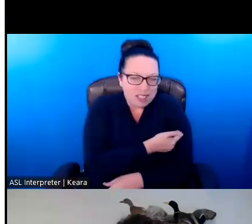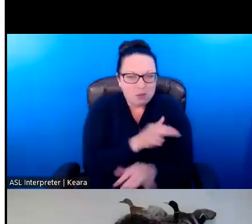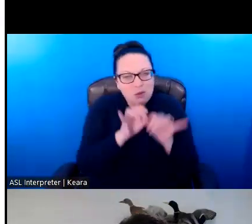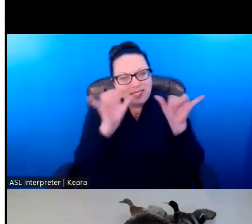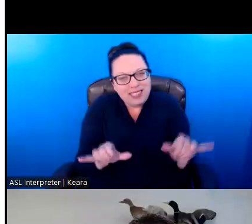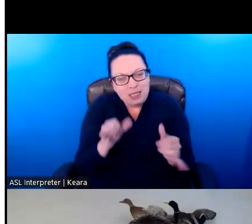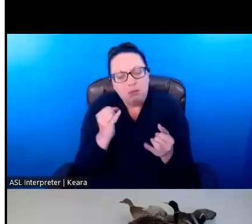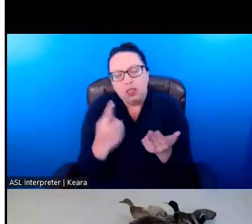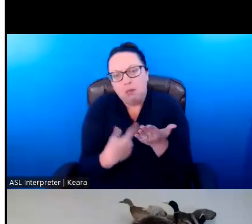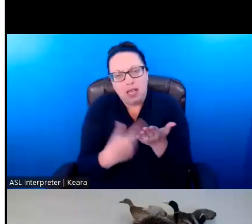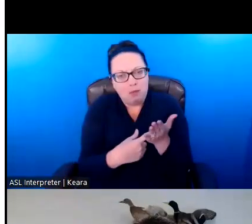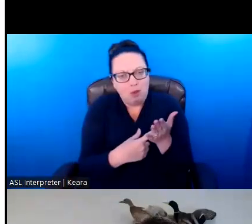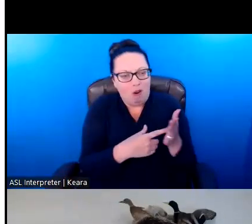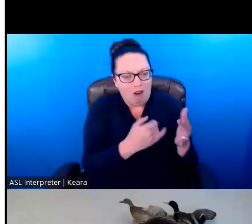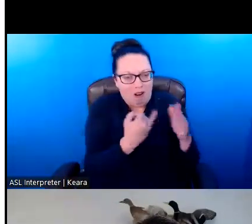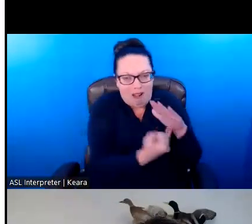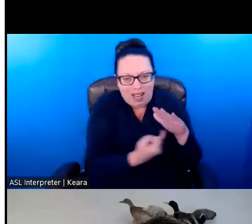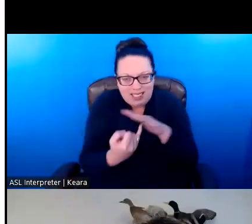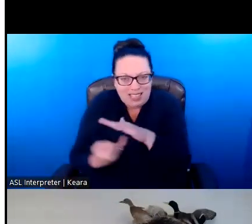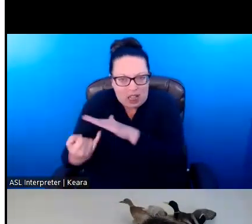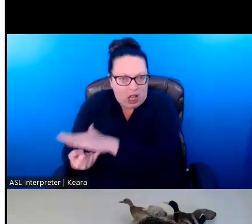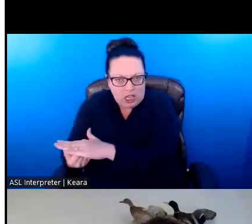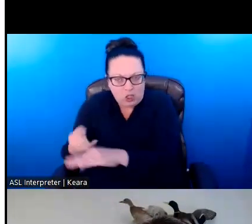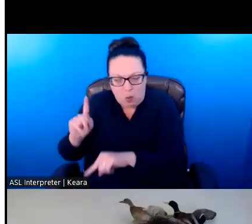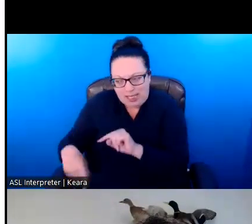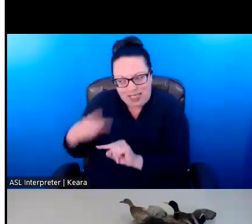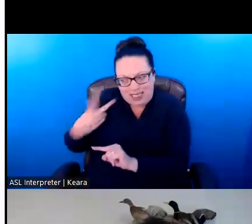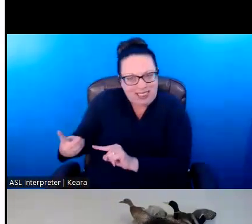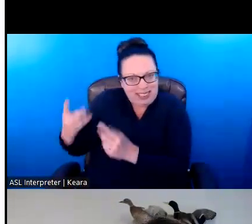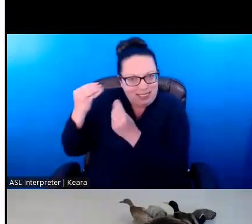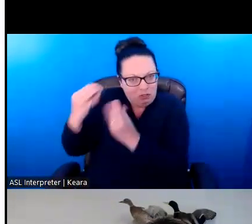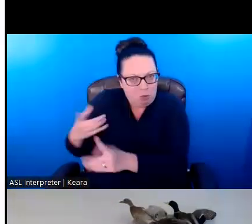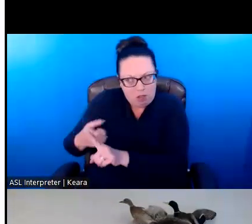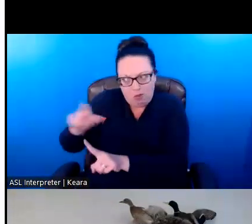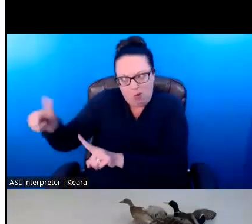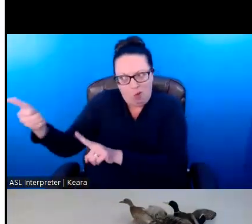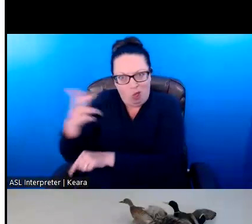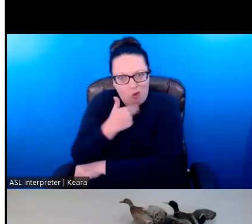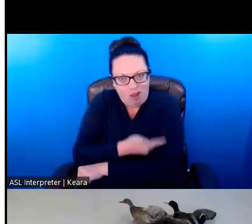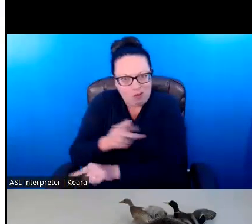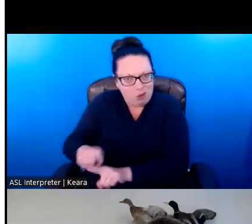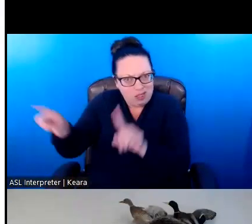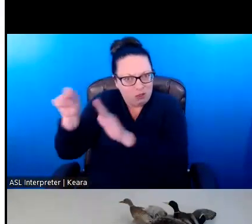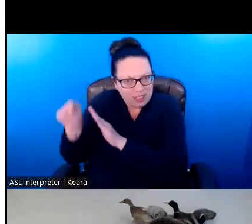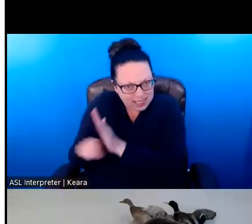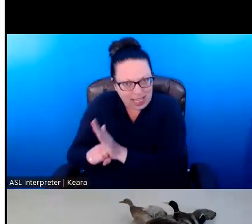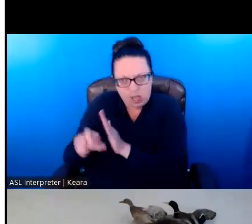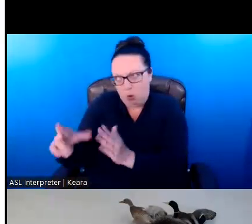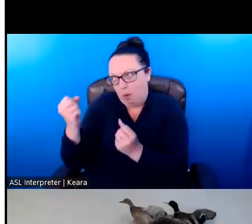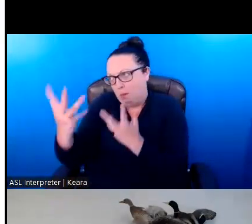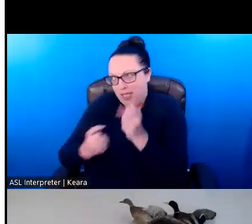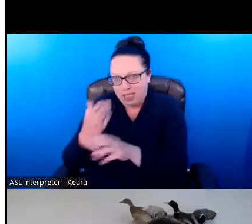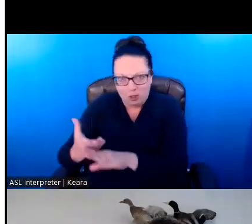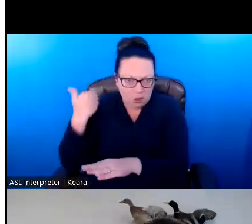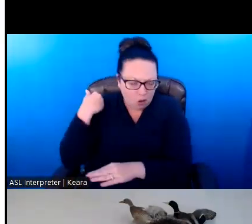can't see information from hospitalizations that occurred years ago or in a different state. As we all know, HIPAA and releases